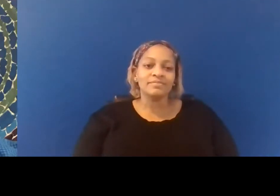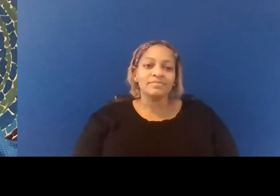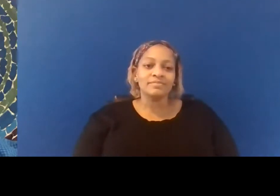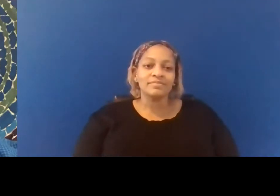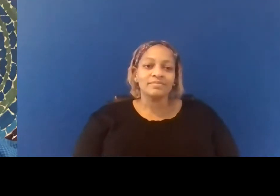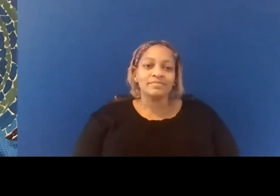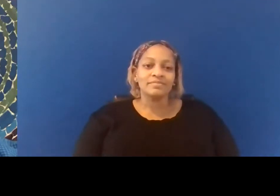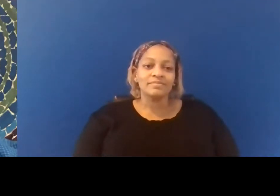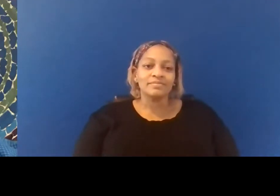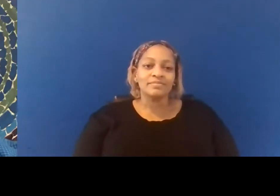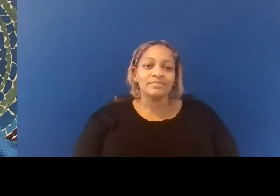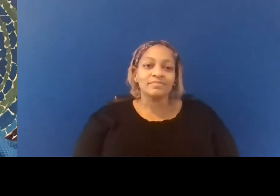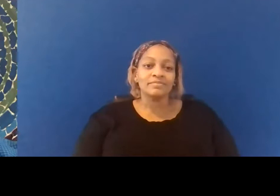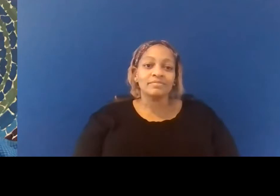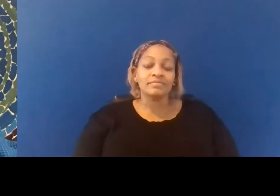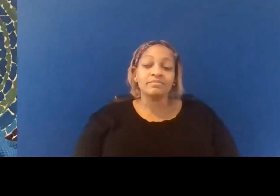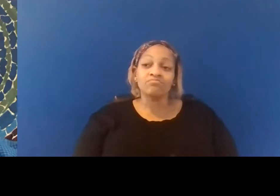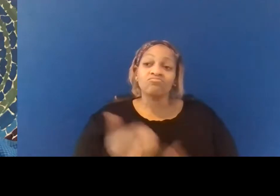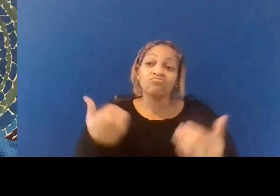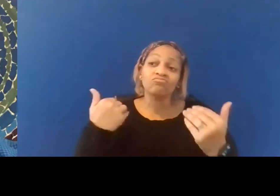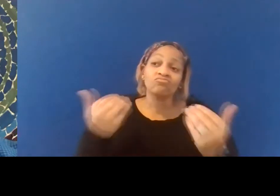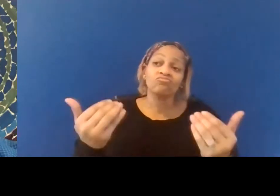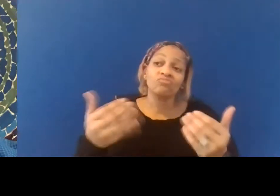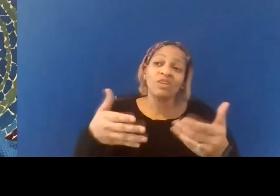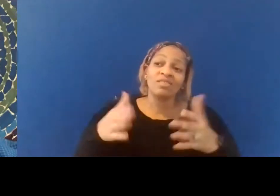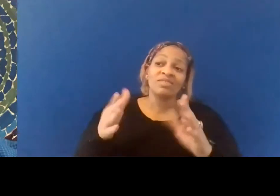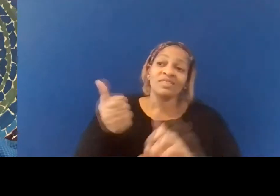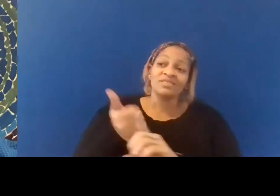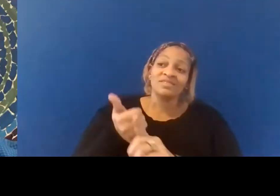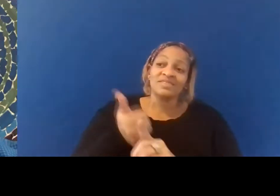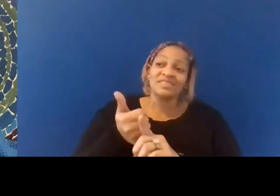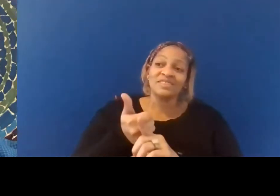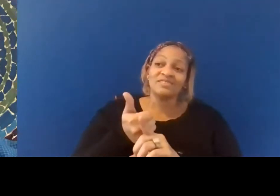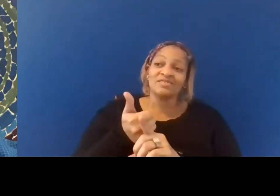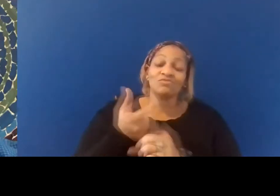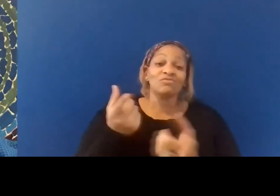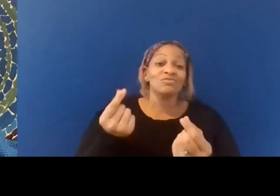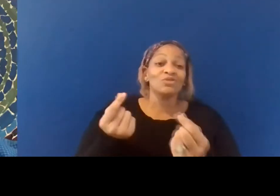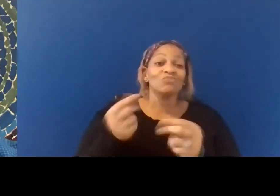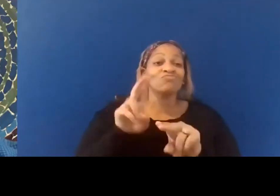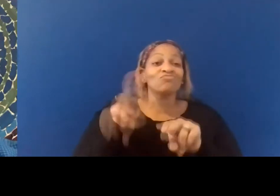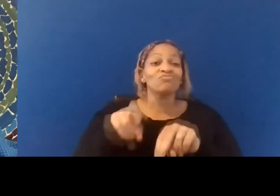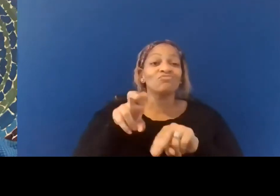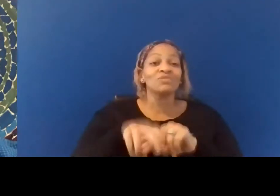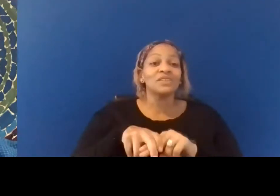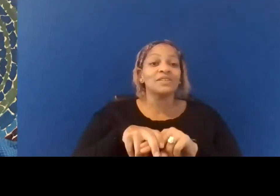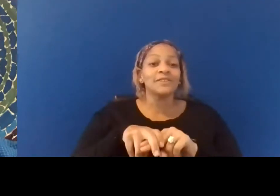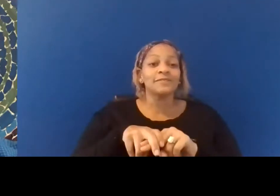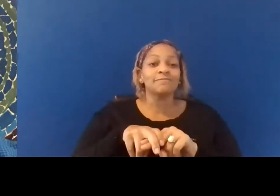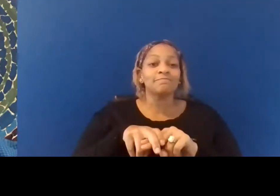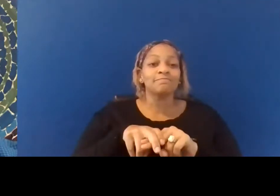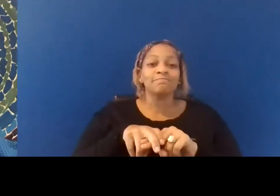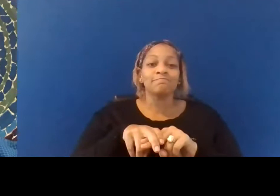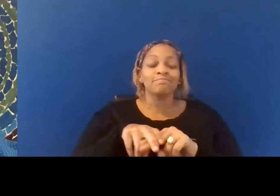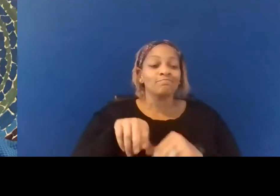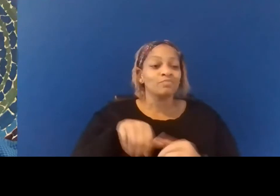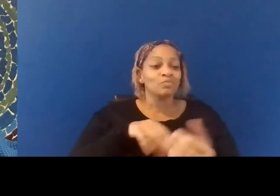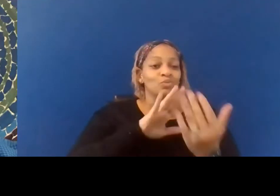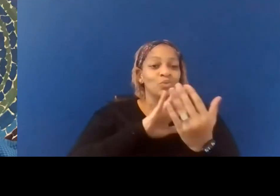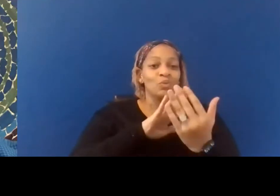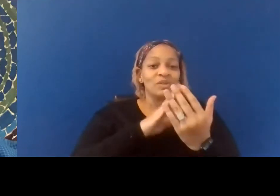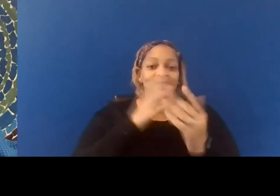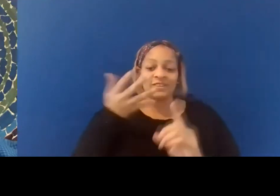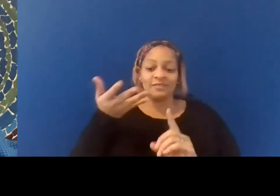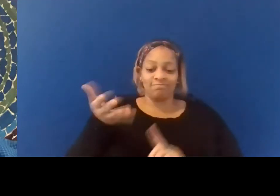And allow yourself just to sit and just to be present.